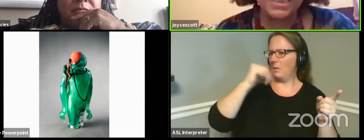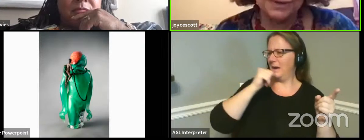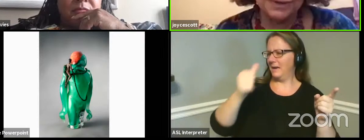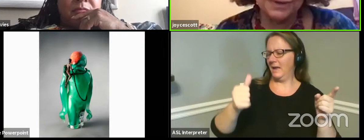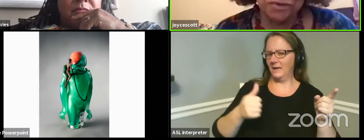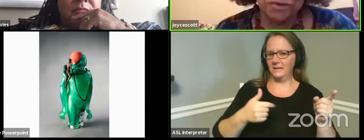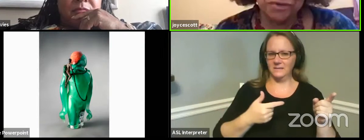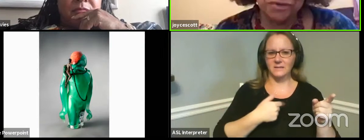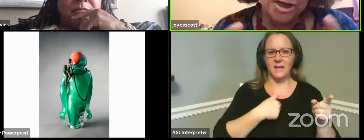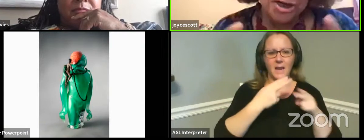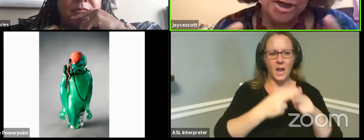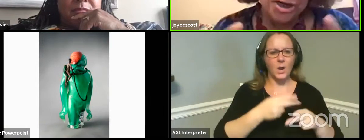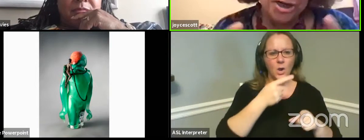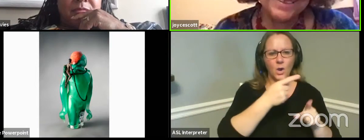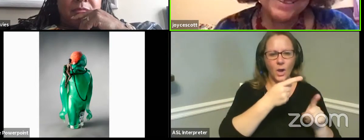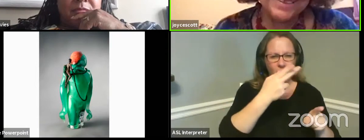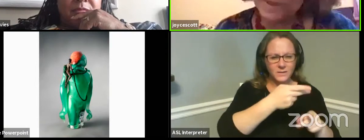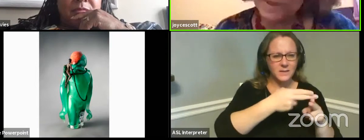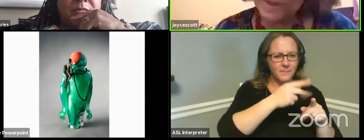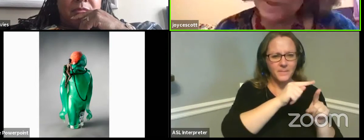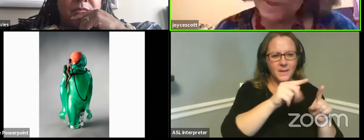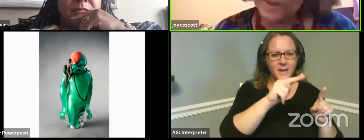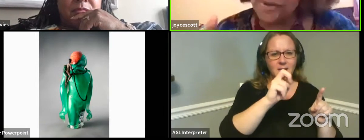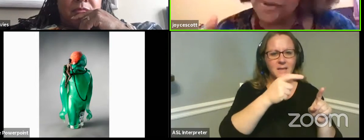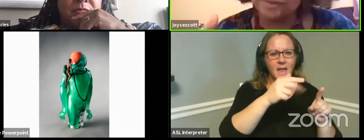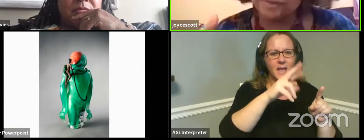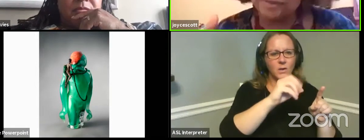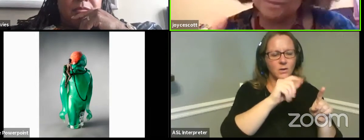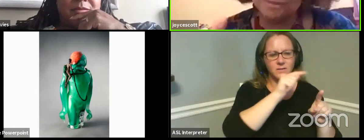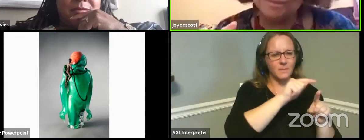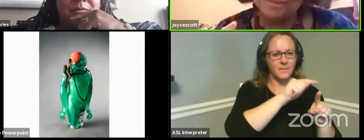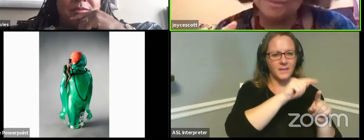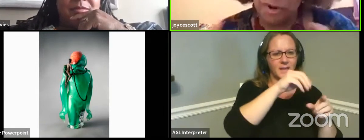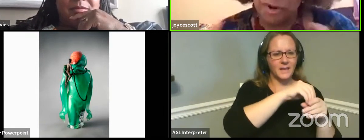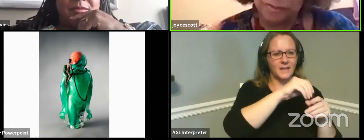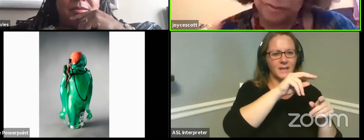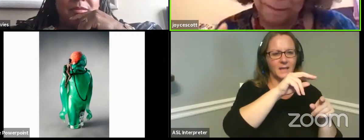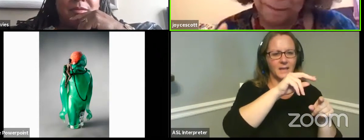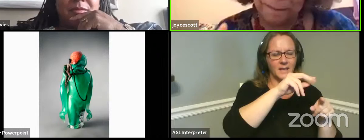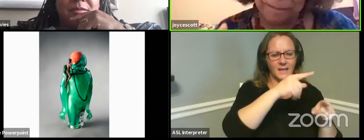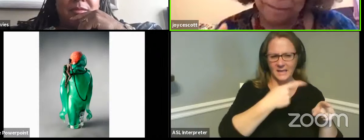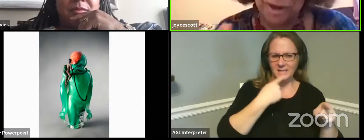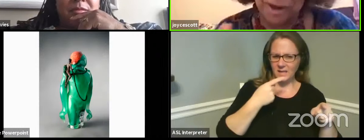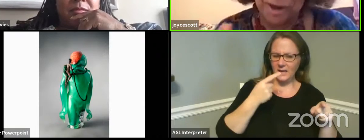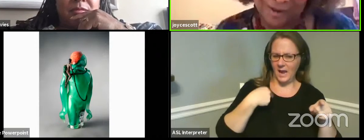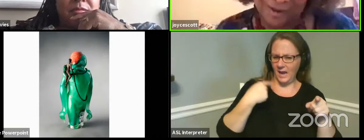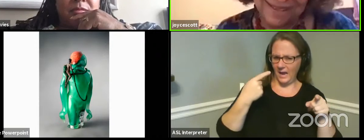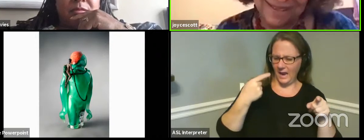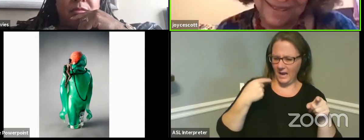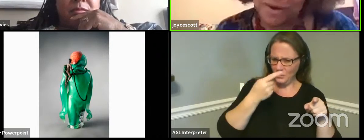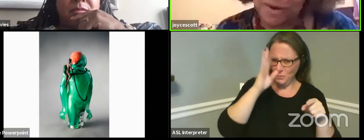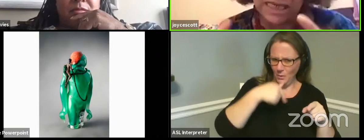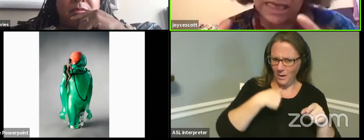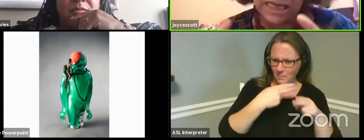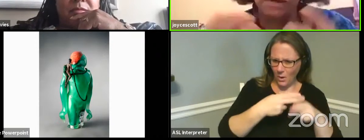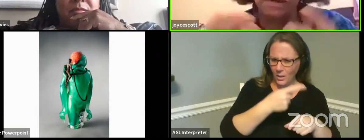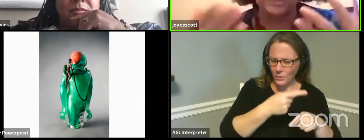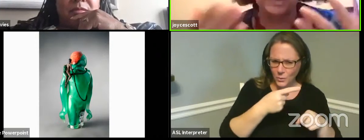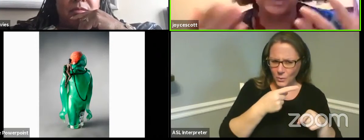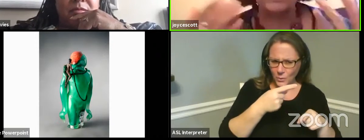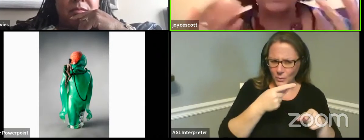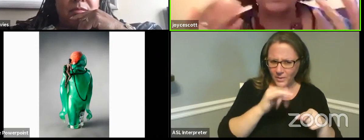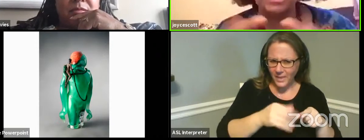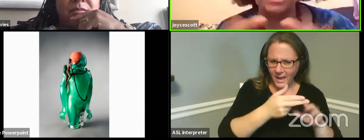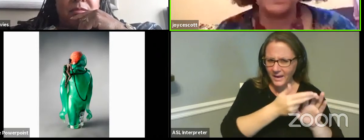Beringo. Why not? I said, do you know what? I'm calling you Black Beringo. Do you know anything about